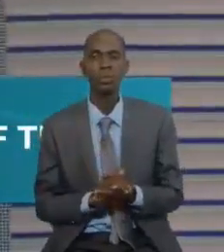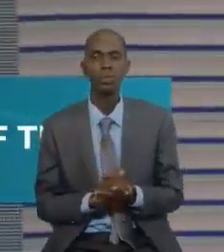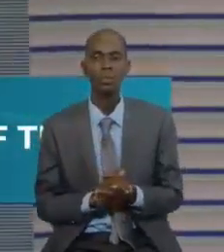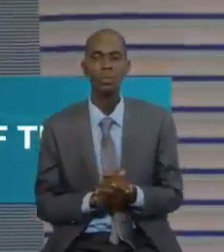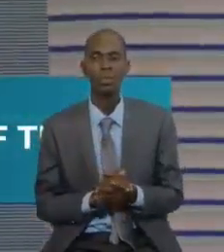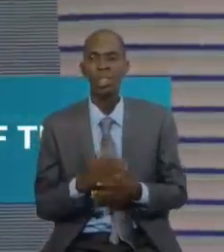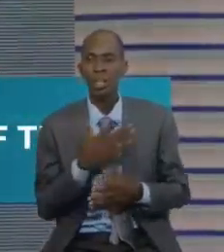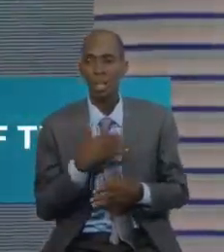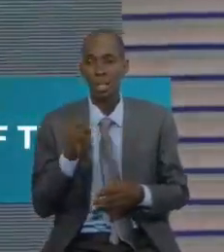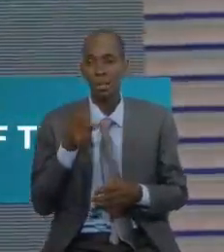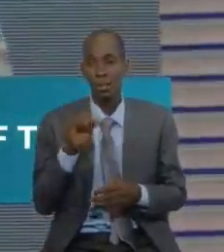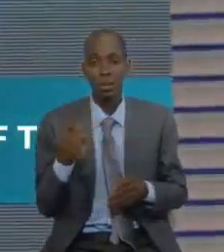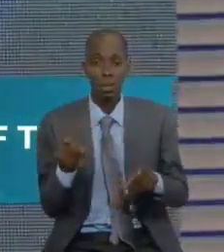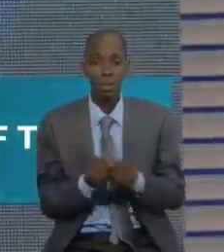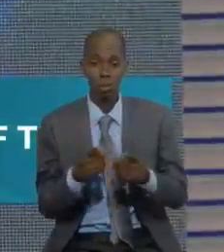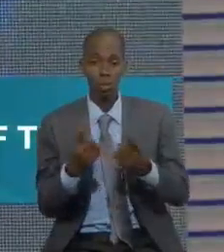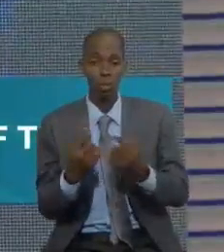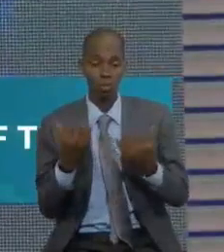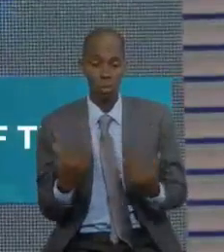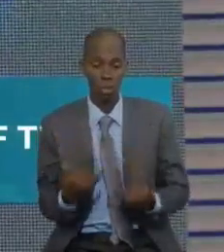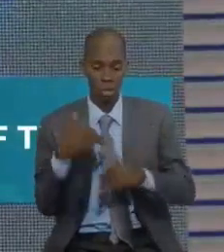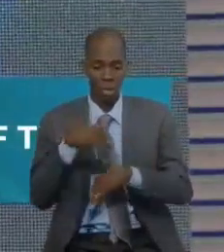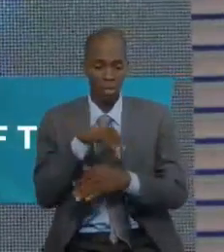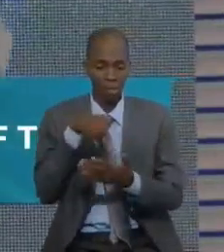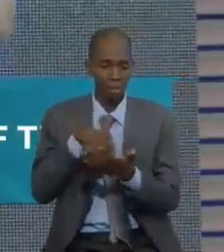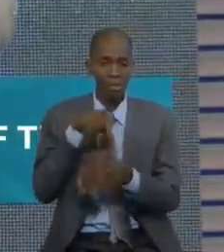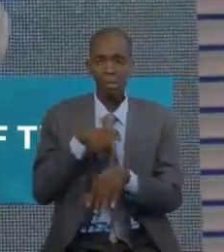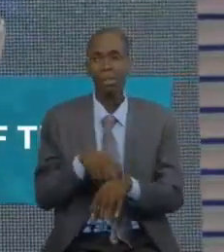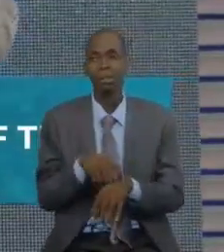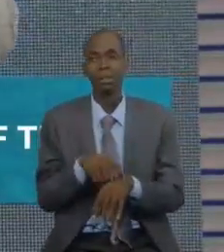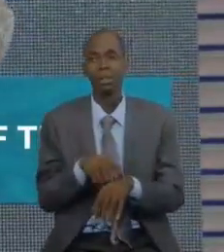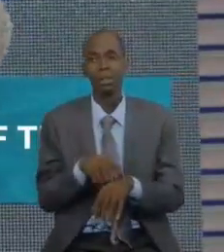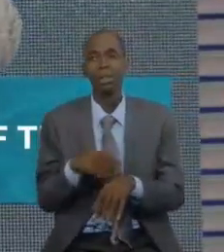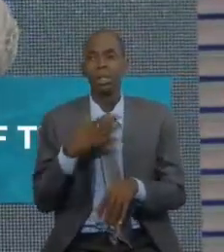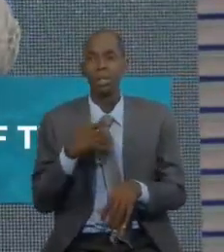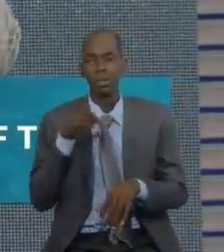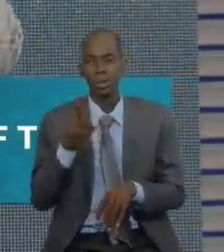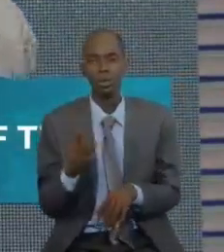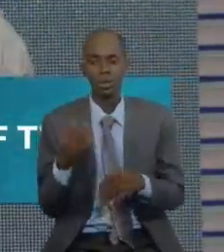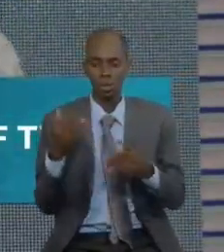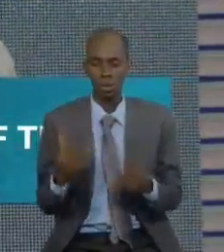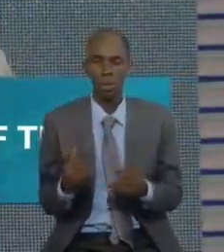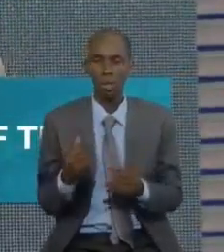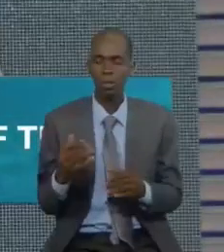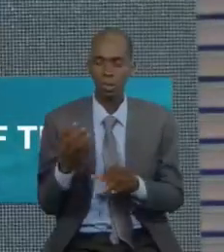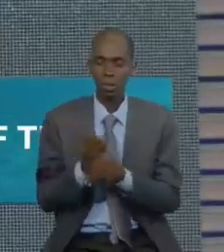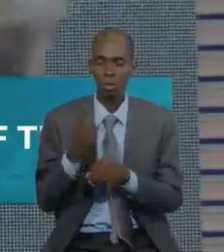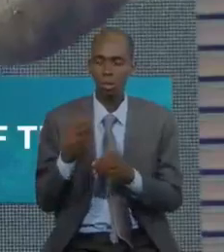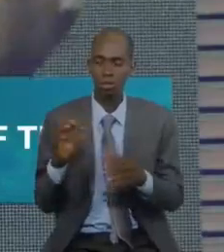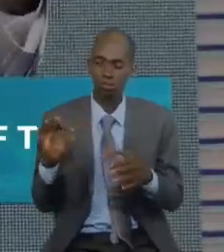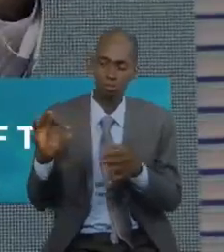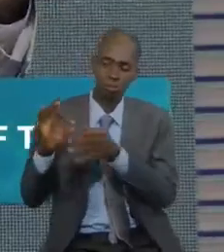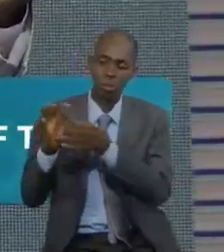And so, as you come now at this time, and you make the connection with